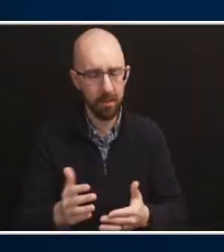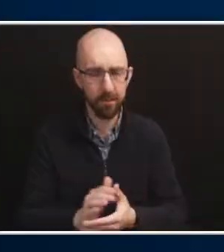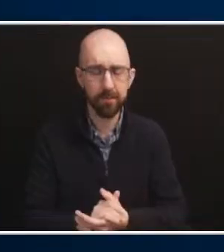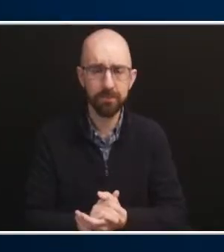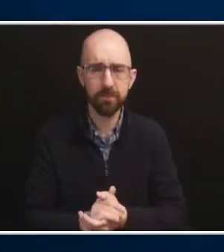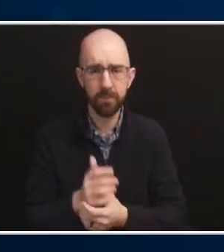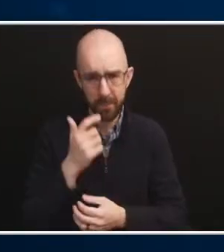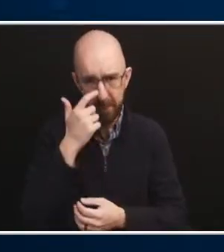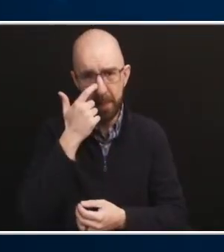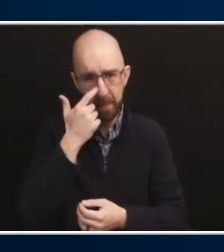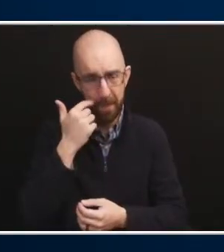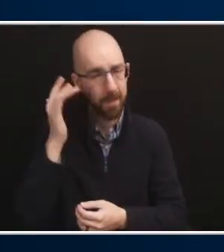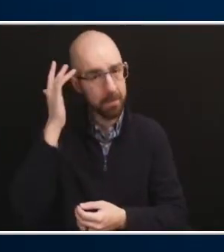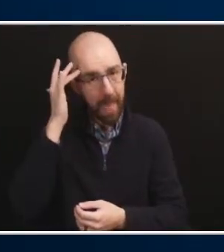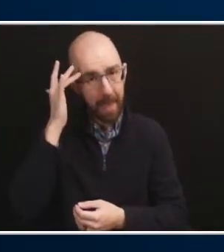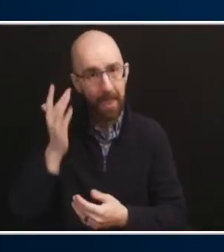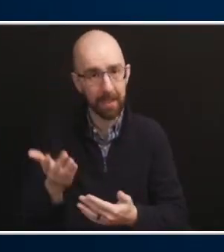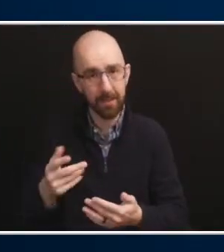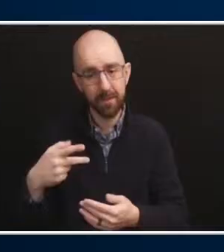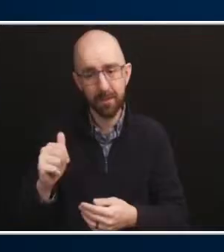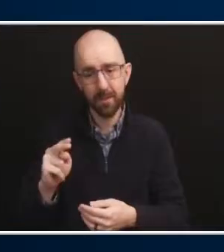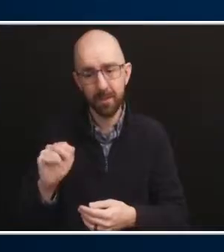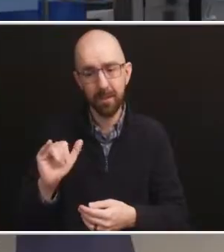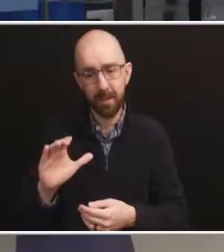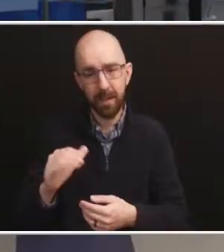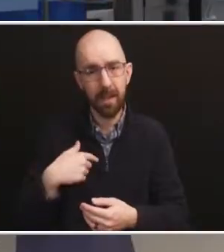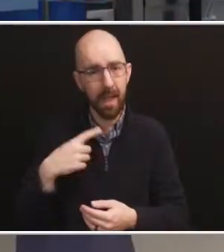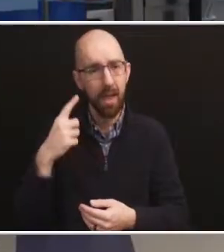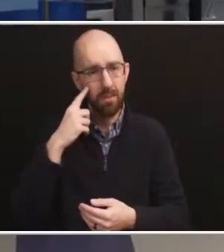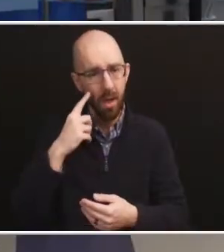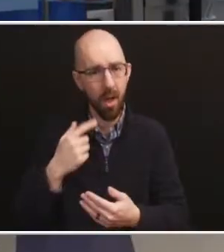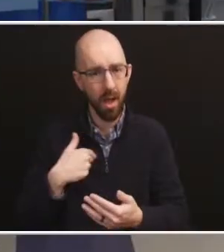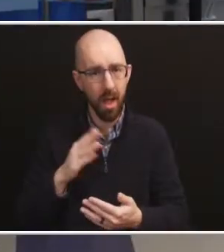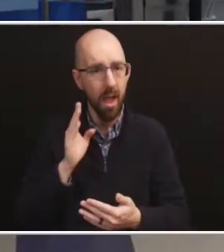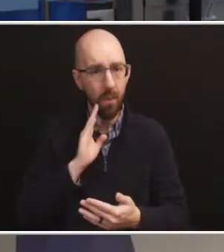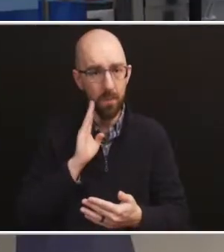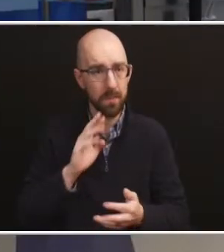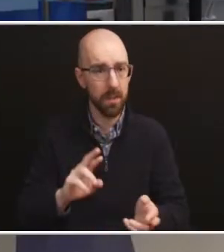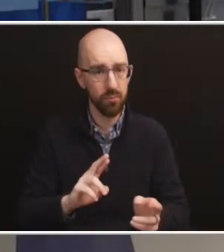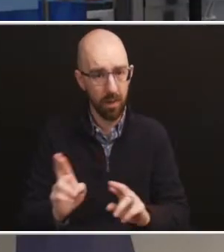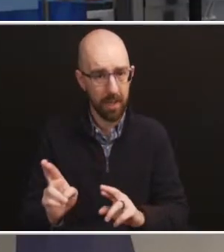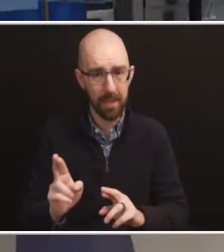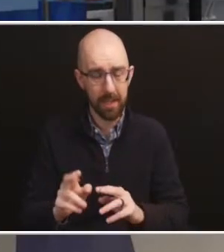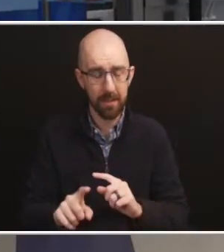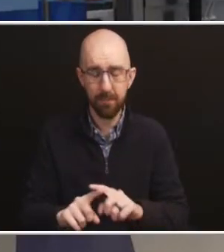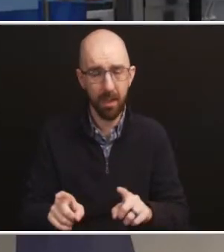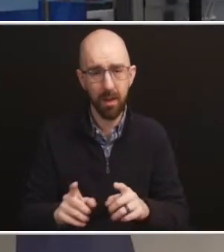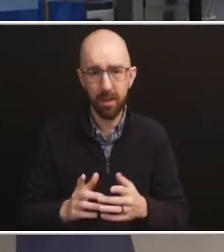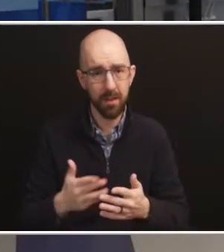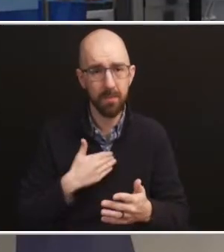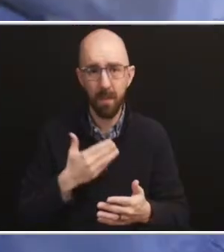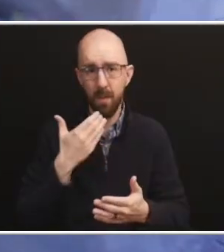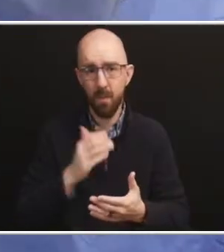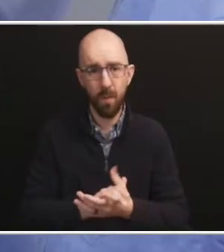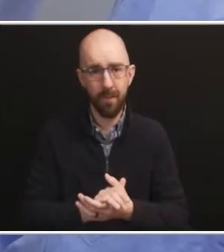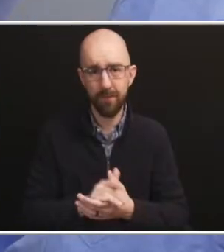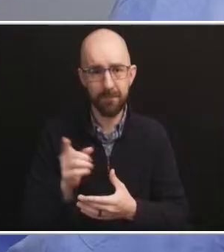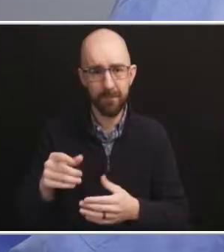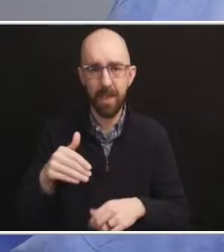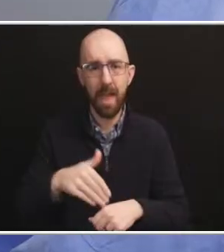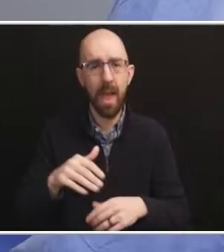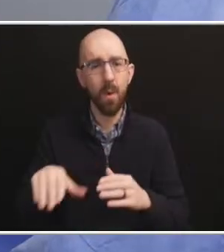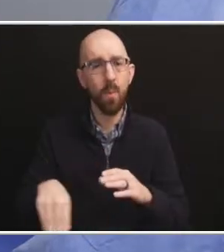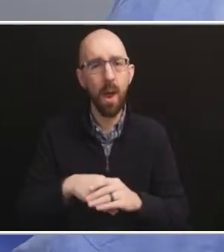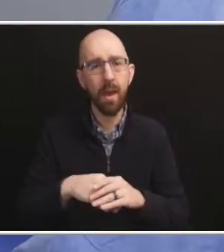Panic. Yeah. I thought I would be ready, but my wife was at a wedding, and I got the call,